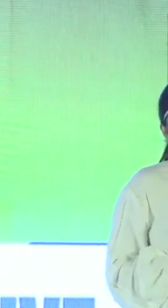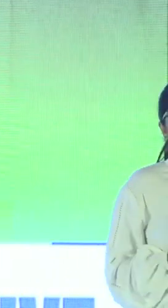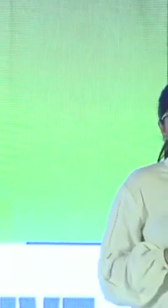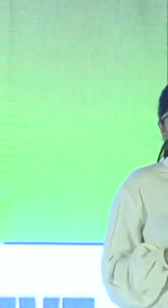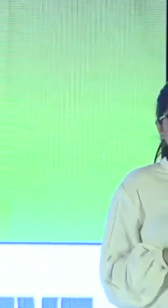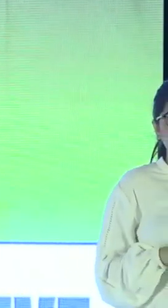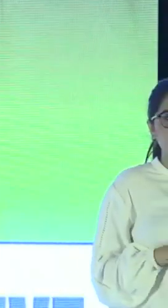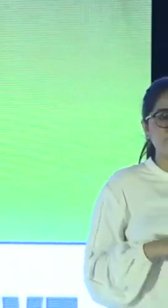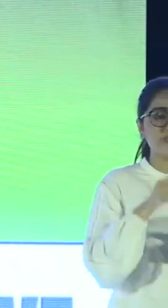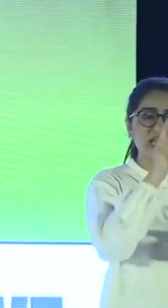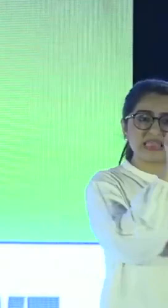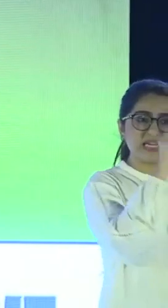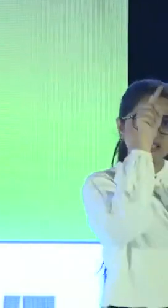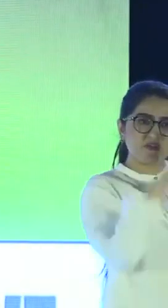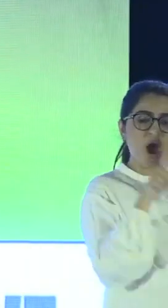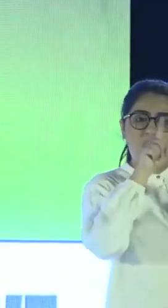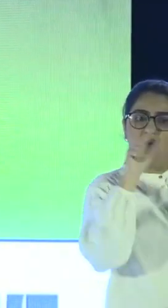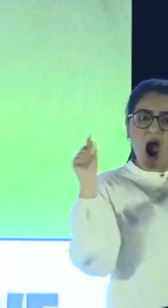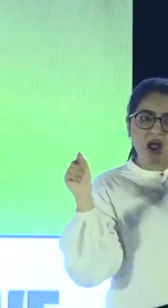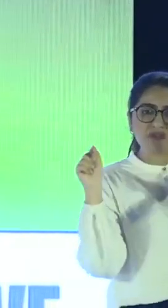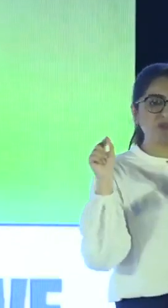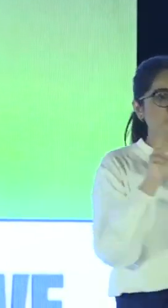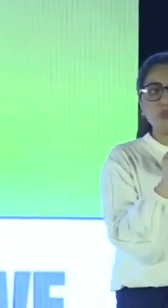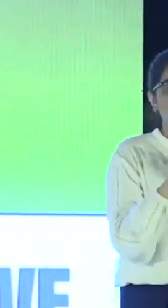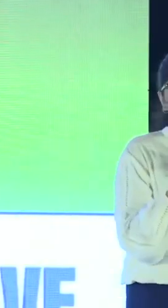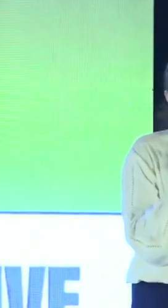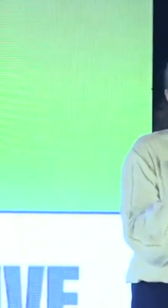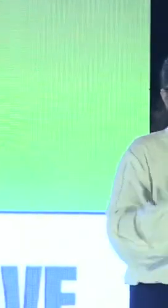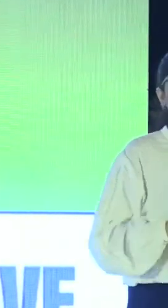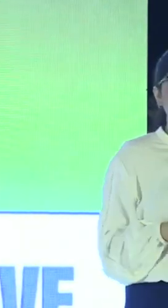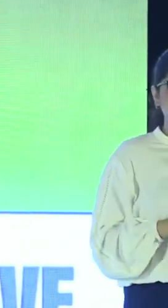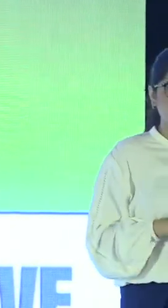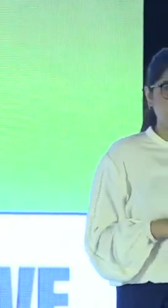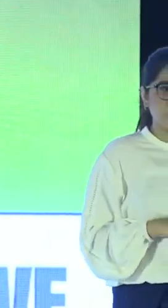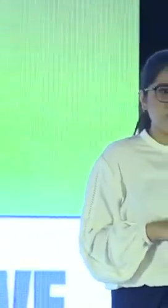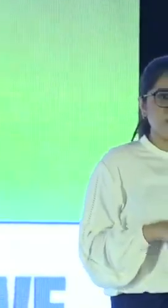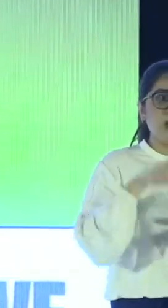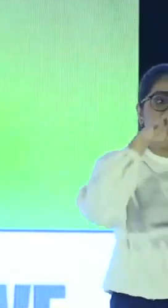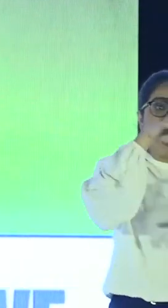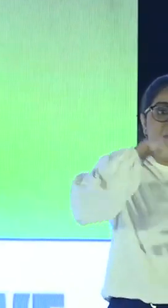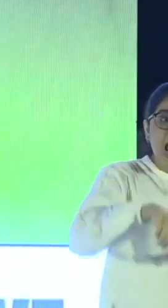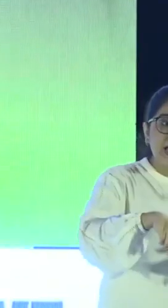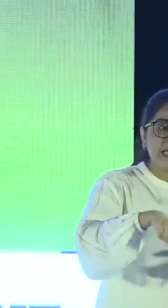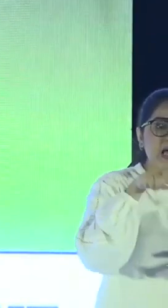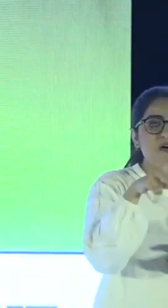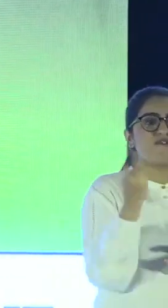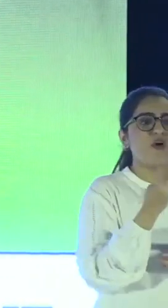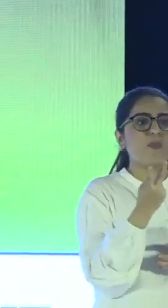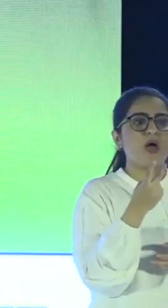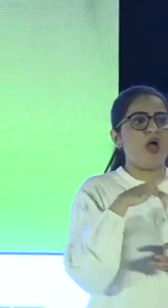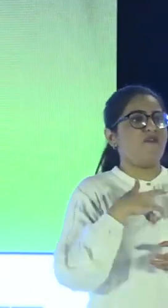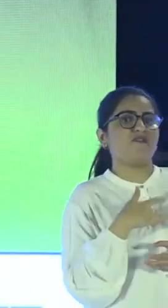Right? So 30 out of the 100 will not. One of my favorite one was 89 of them say we feel